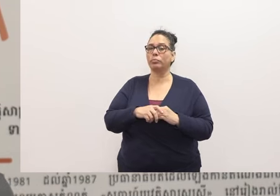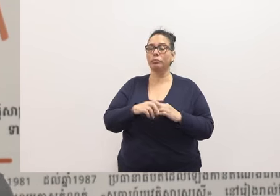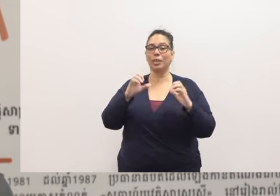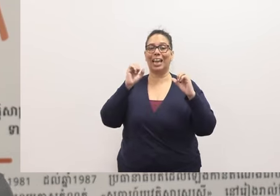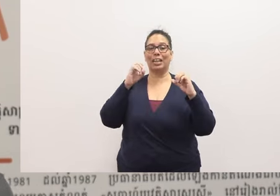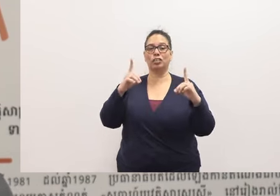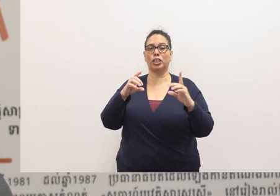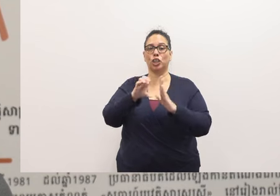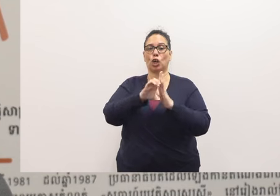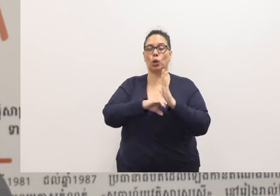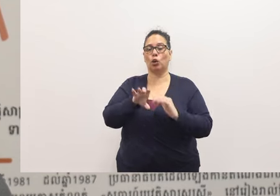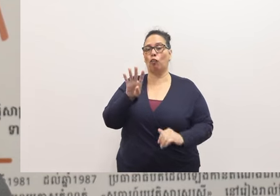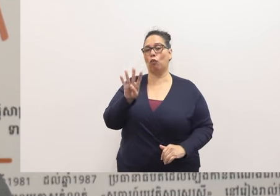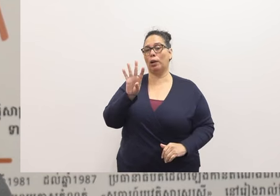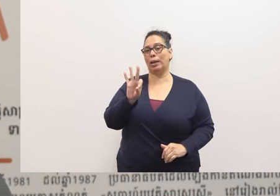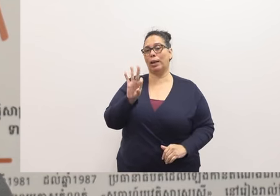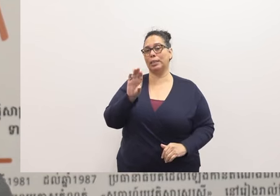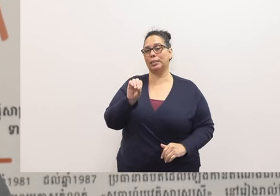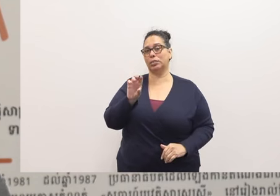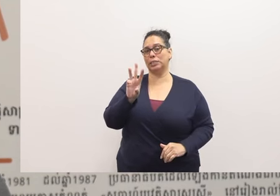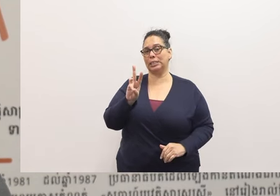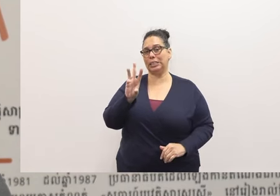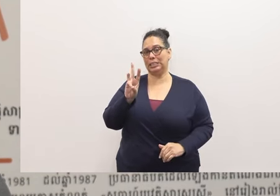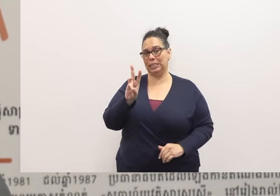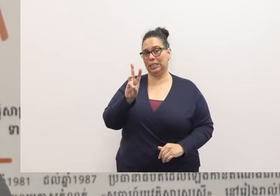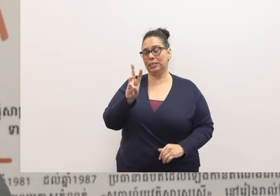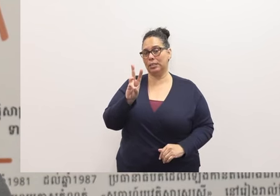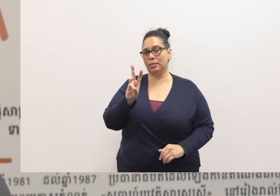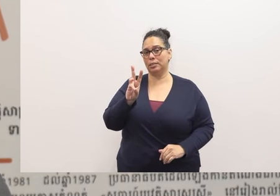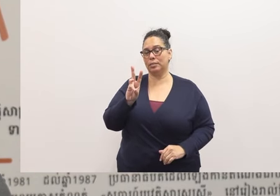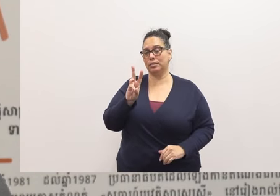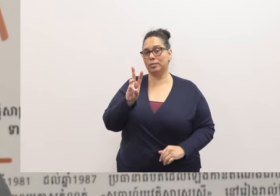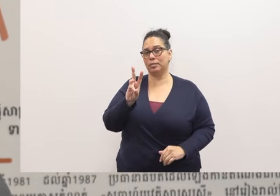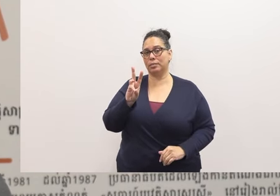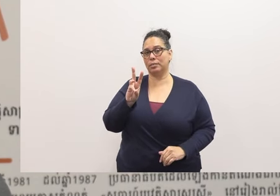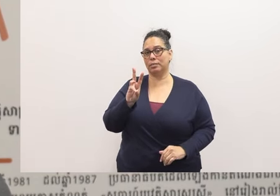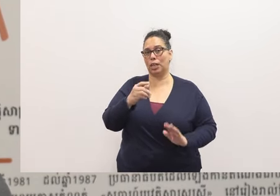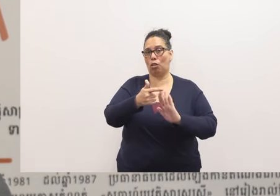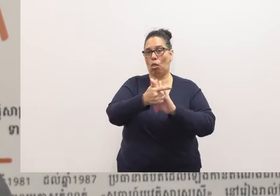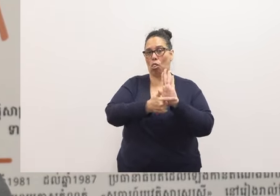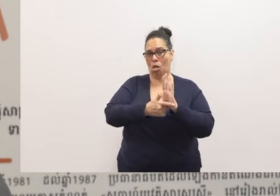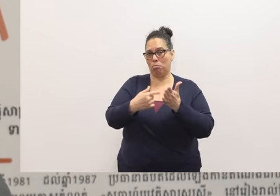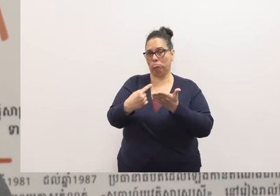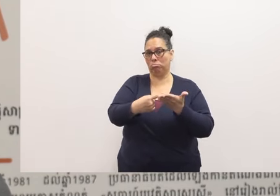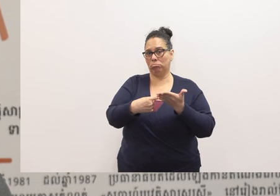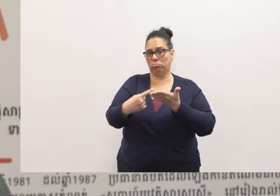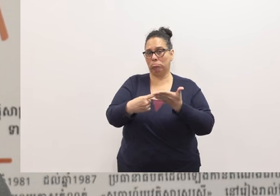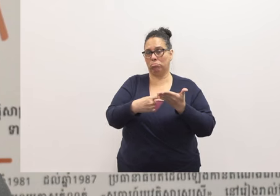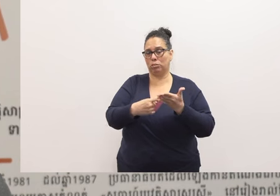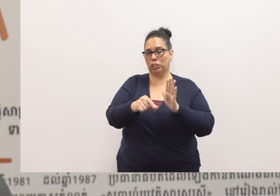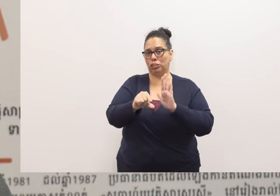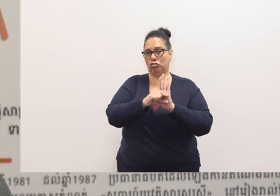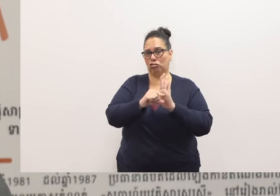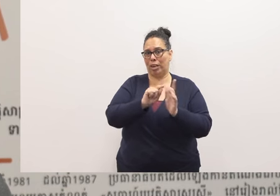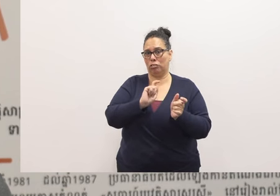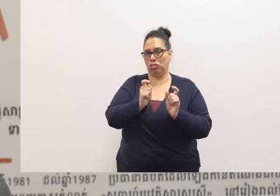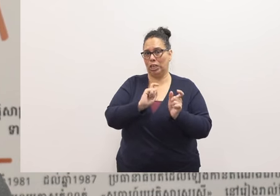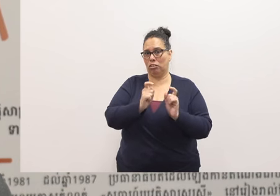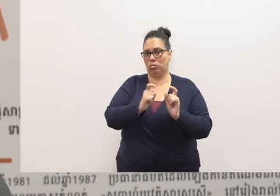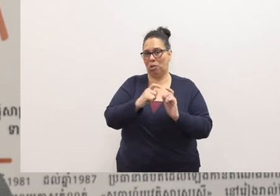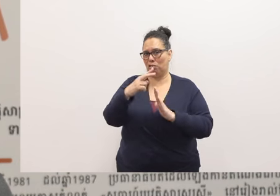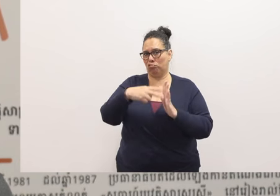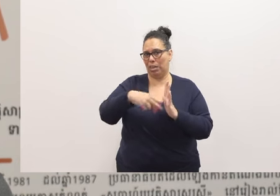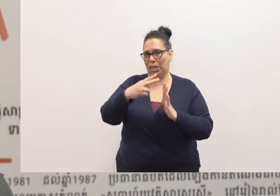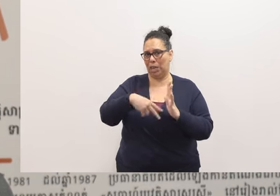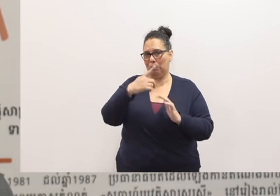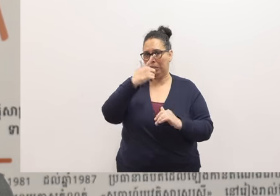Education Code 49066 is the law that talks about grade changing. And I'll just read it